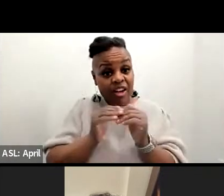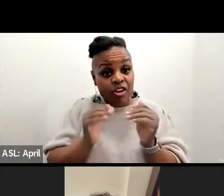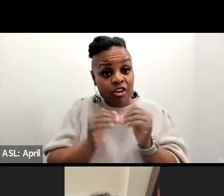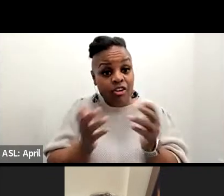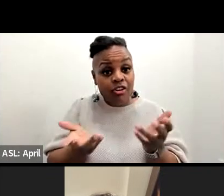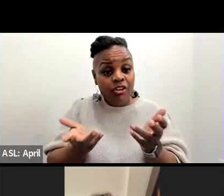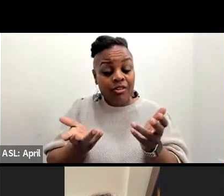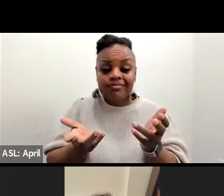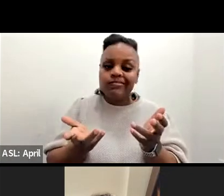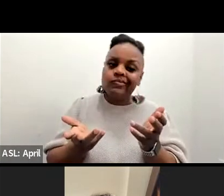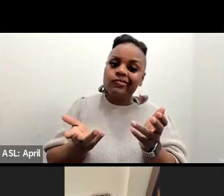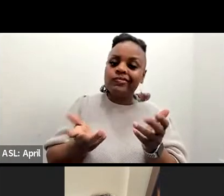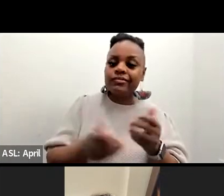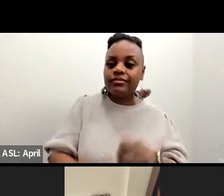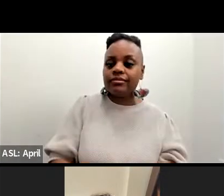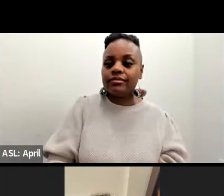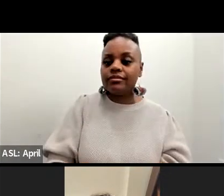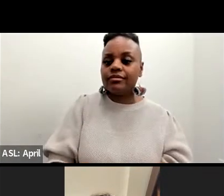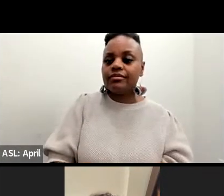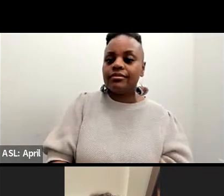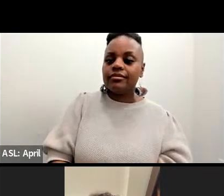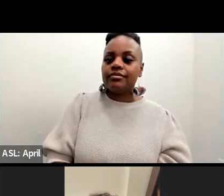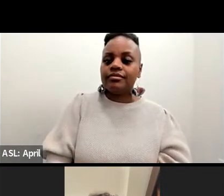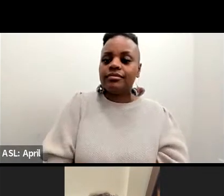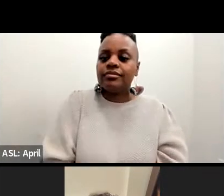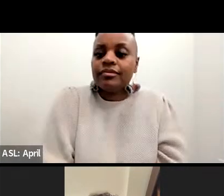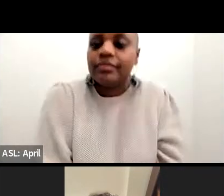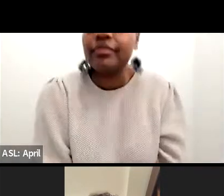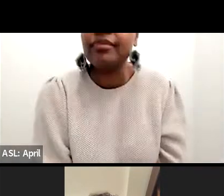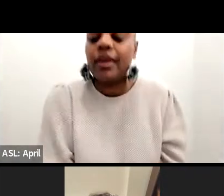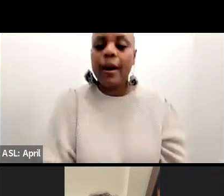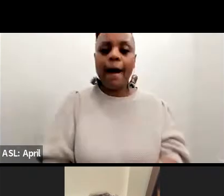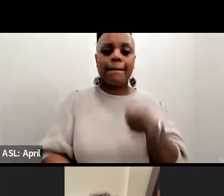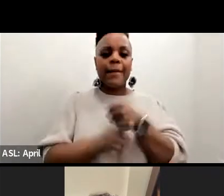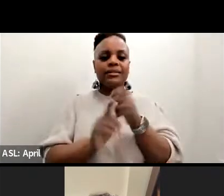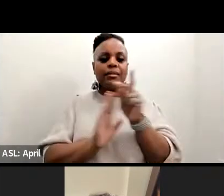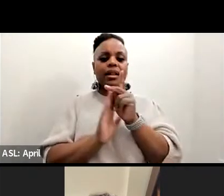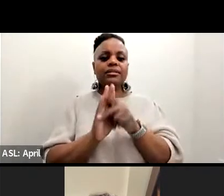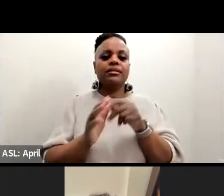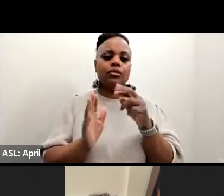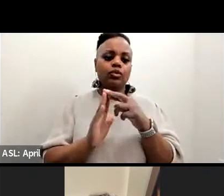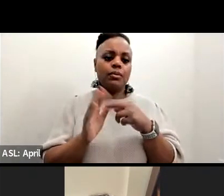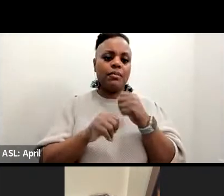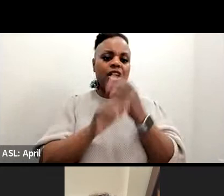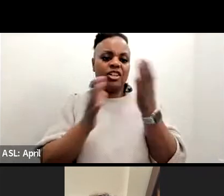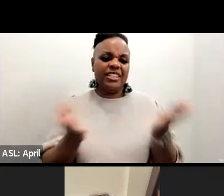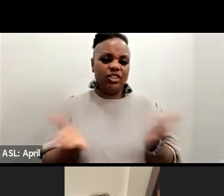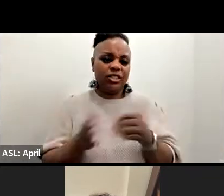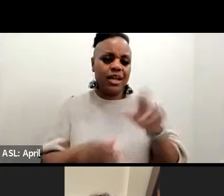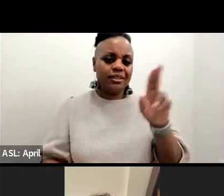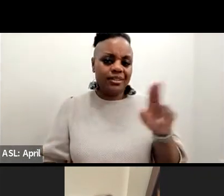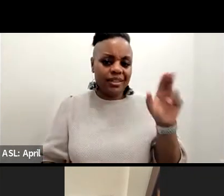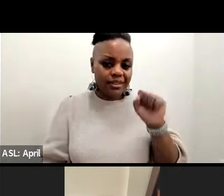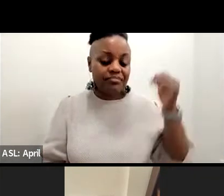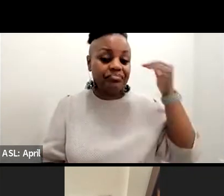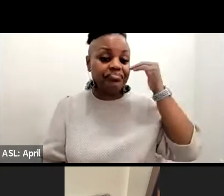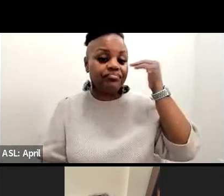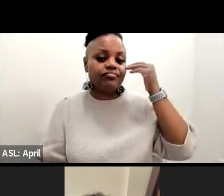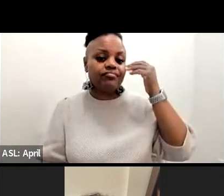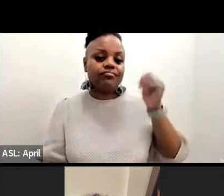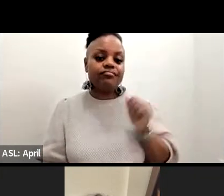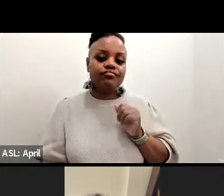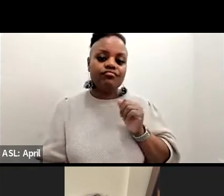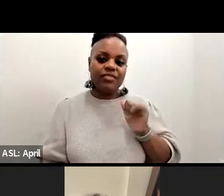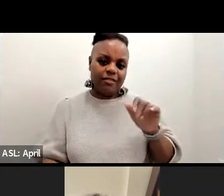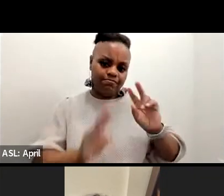revelation or this analysis? Yeah, I mean, one thing that the book does very well is that you often hear, you know, in academic texts and